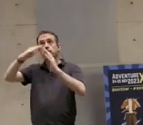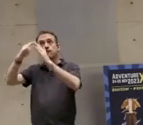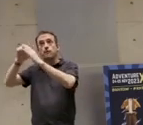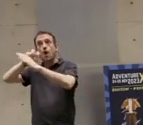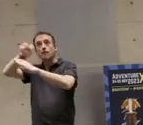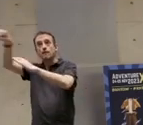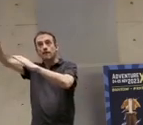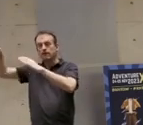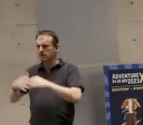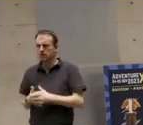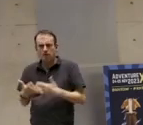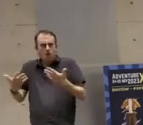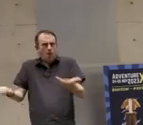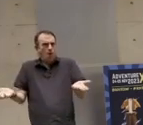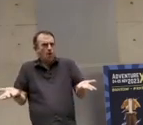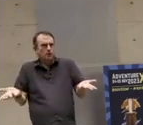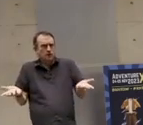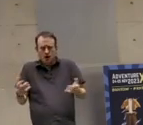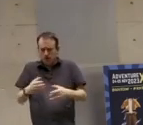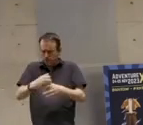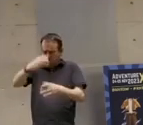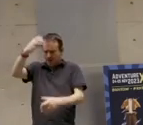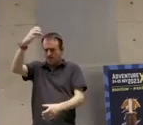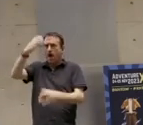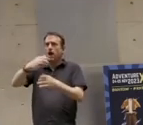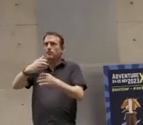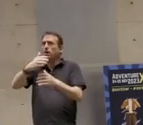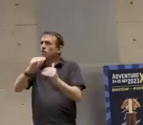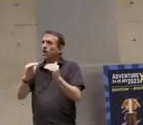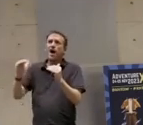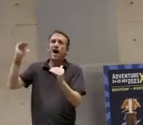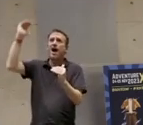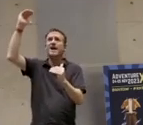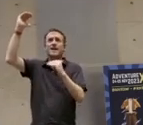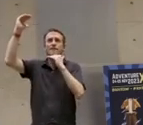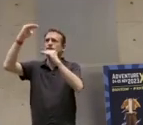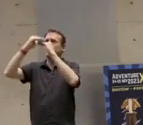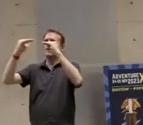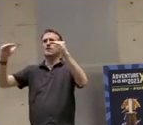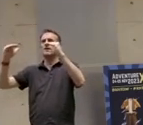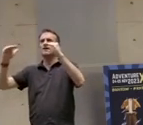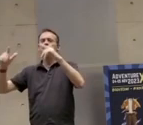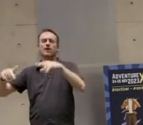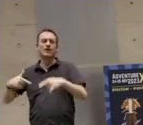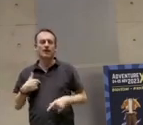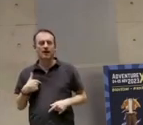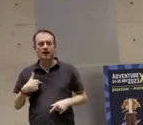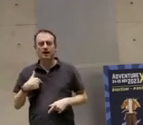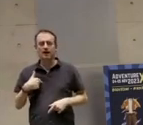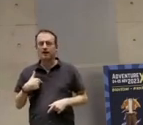because the drain pipe doesn't go far enough. So it gave me so much pleasure.